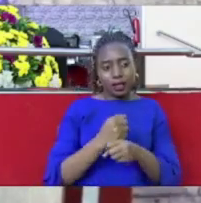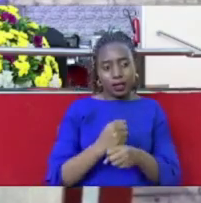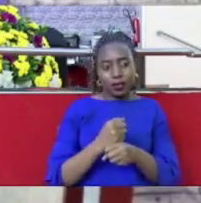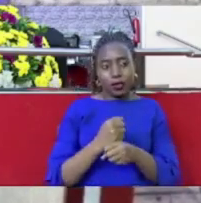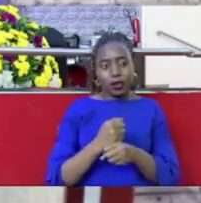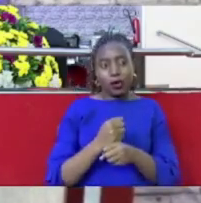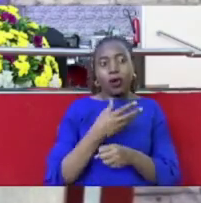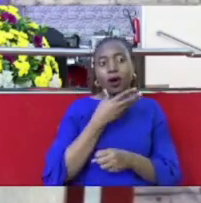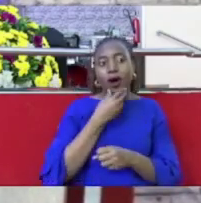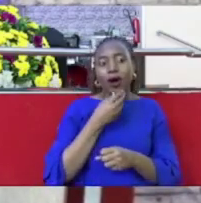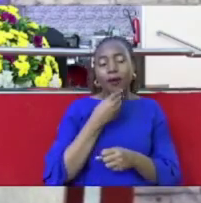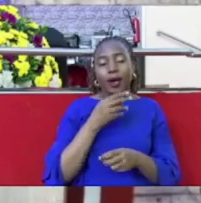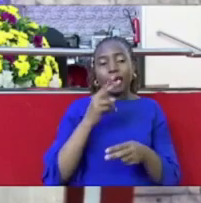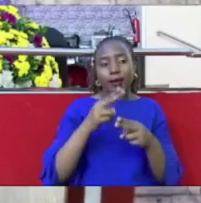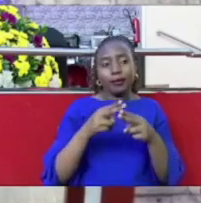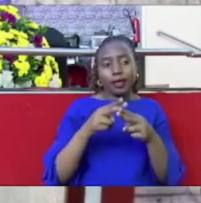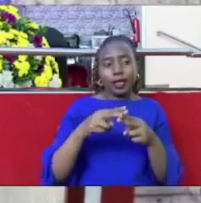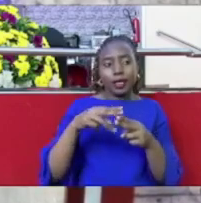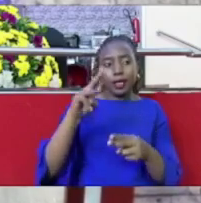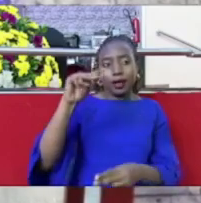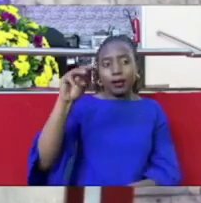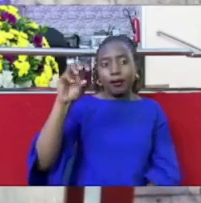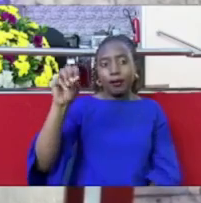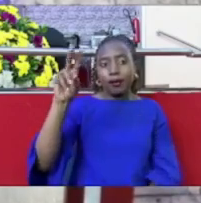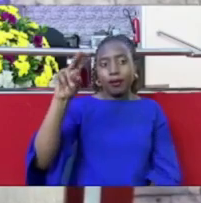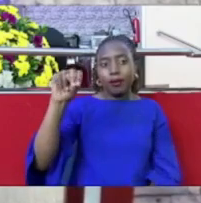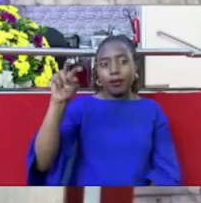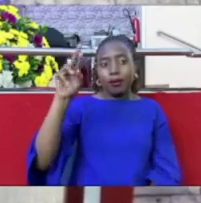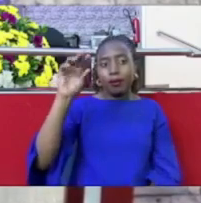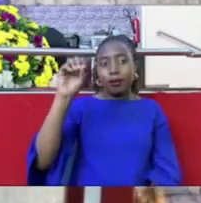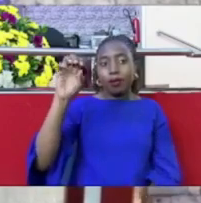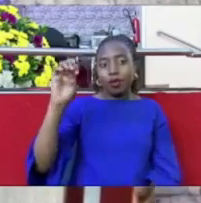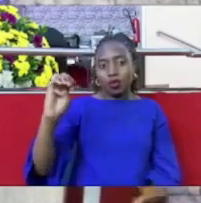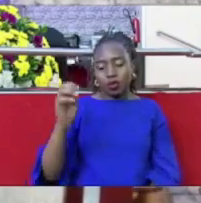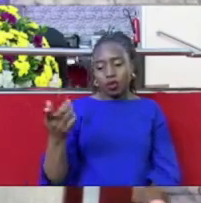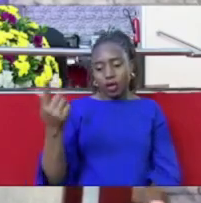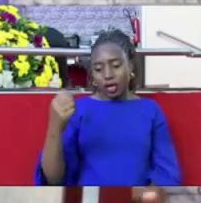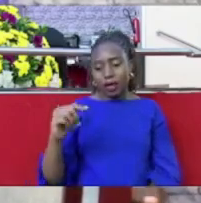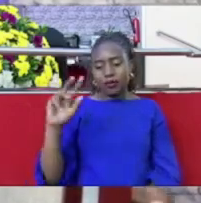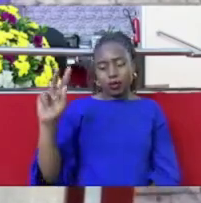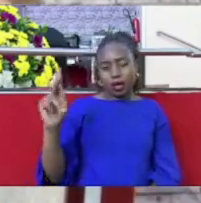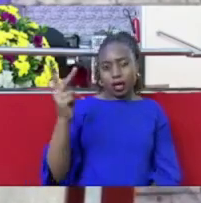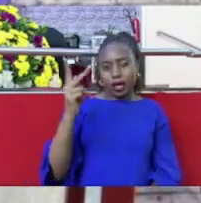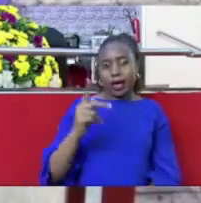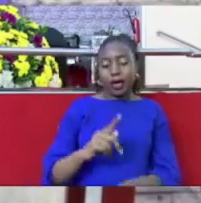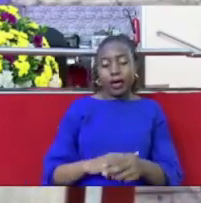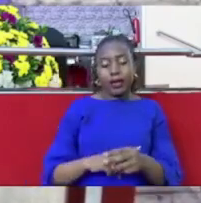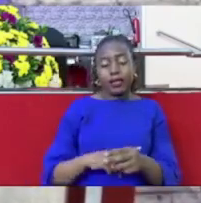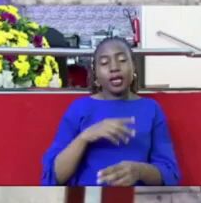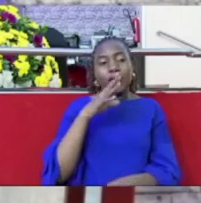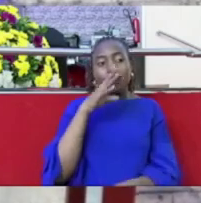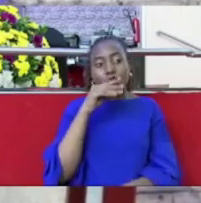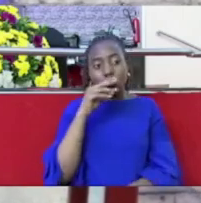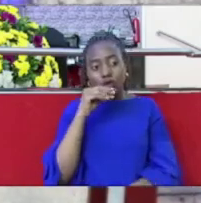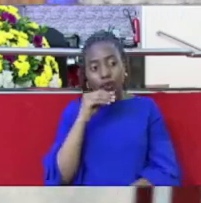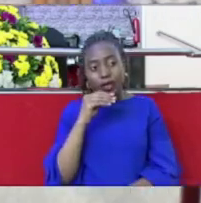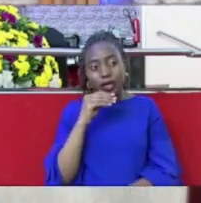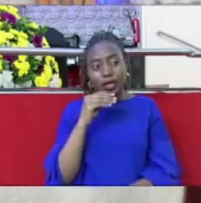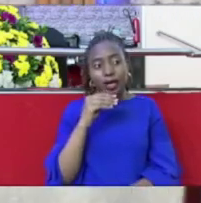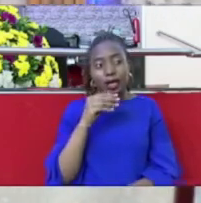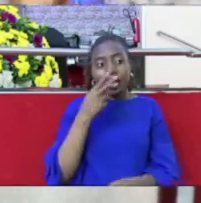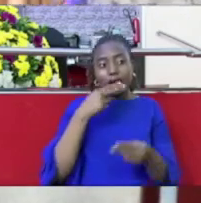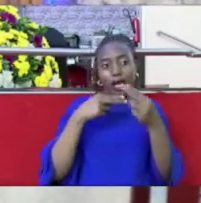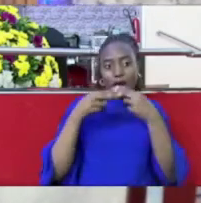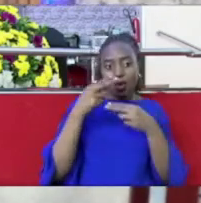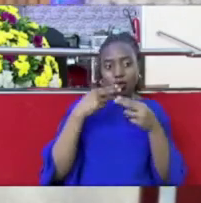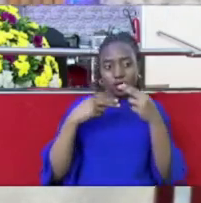Mungu kwa jina Miles Monroe, came to Kenya. Akaja Kenya. And as he was speaking, na alipokuwa ananena, in Safari Park, pale Safari Park, we